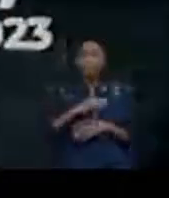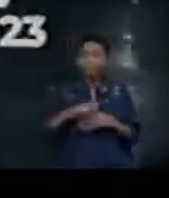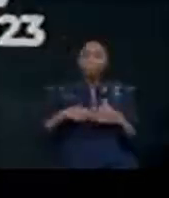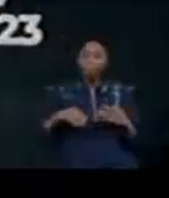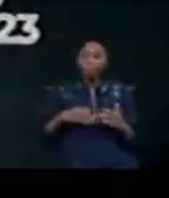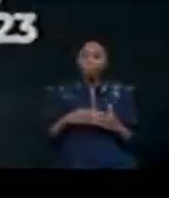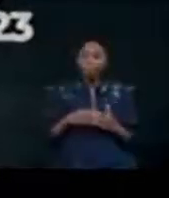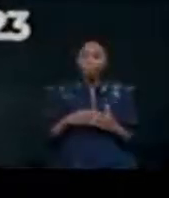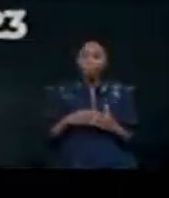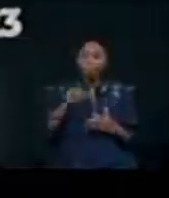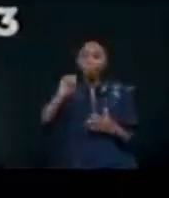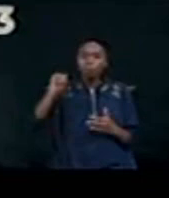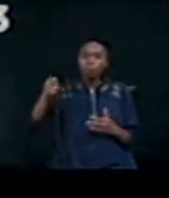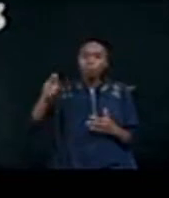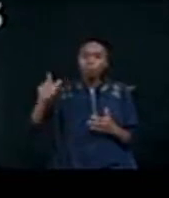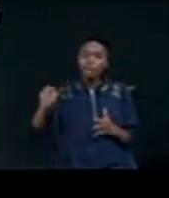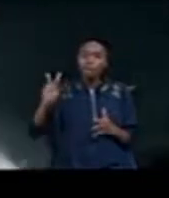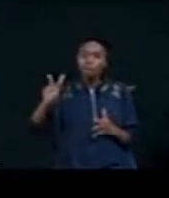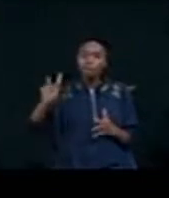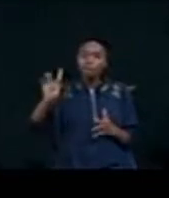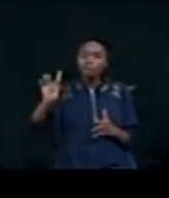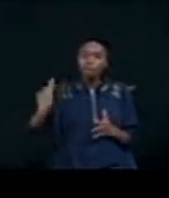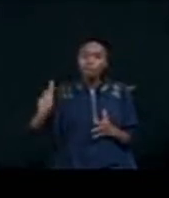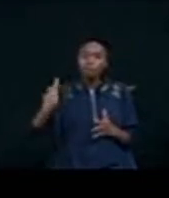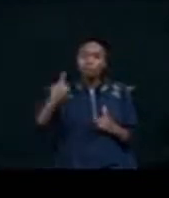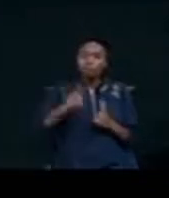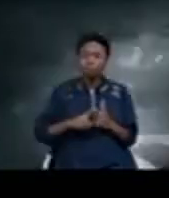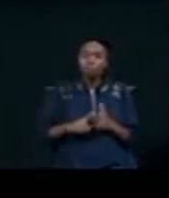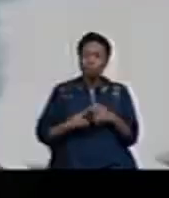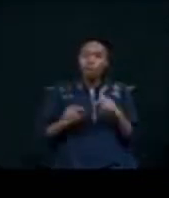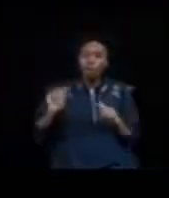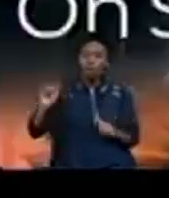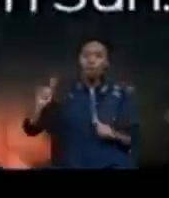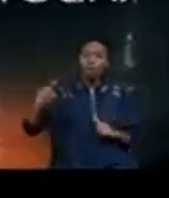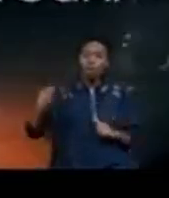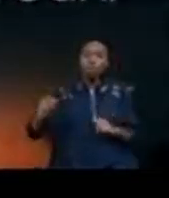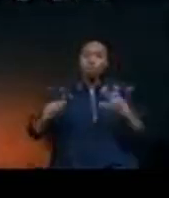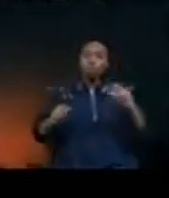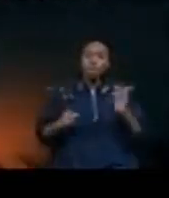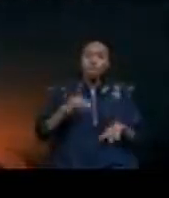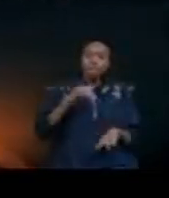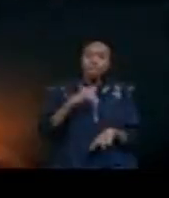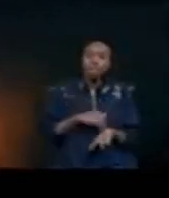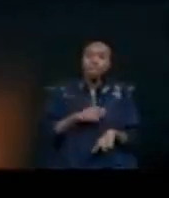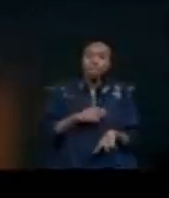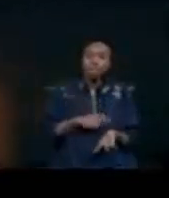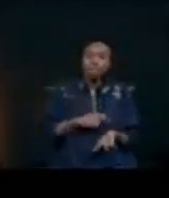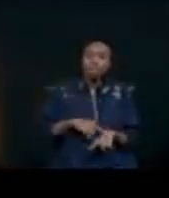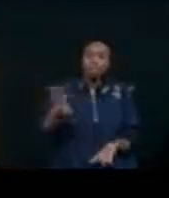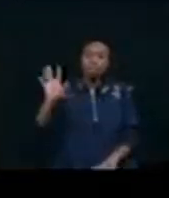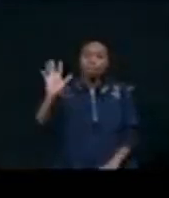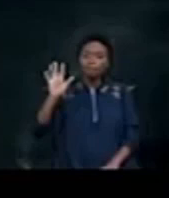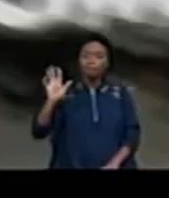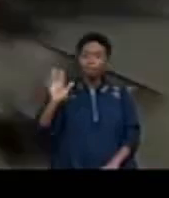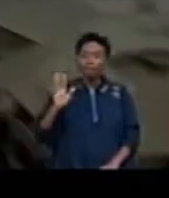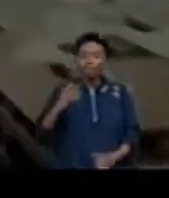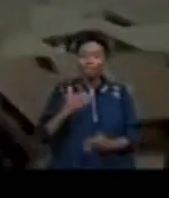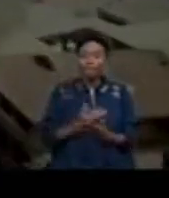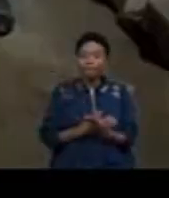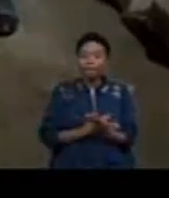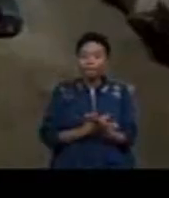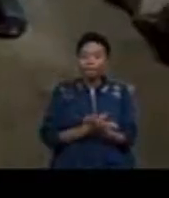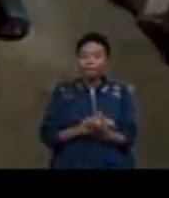July 27th to August 1st, 2023, at 1600 hours GMT daily. Live.